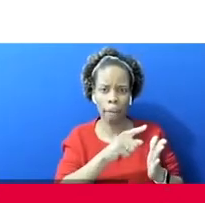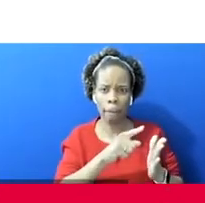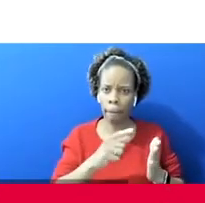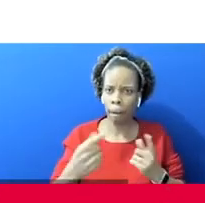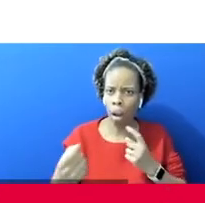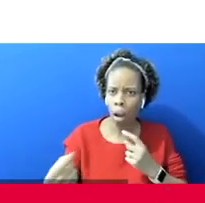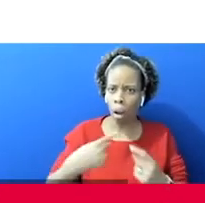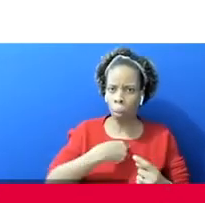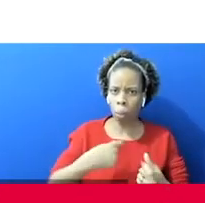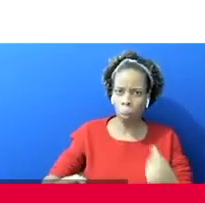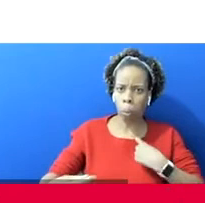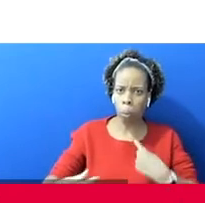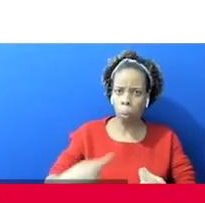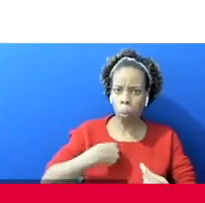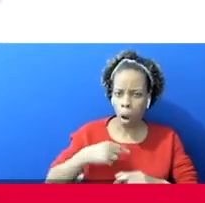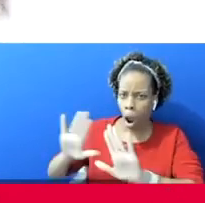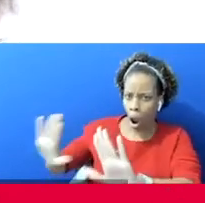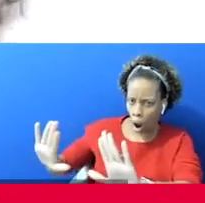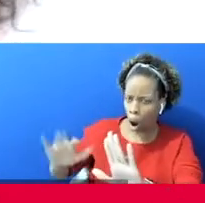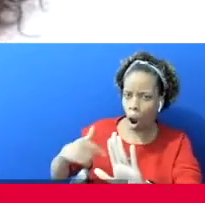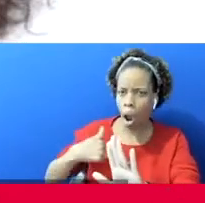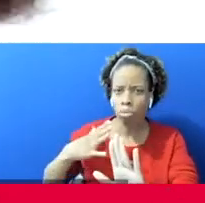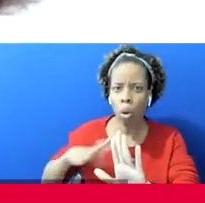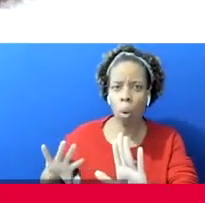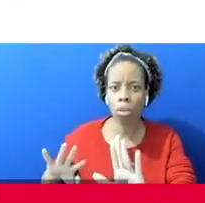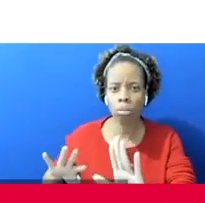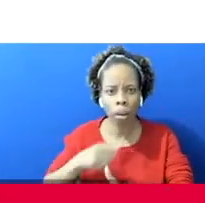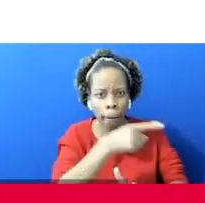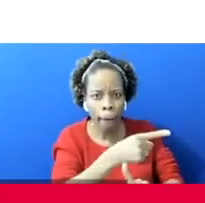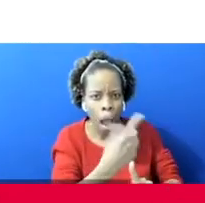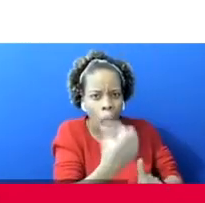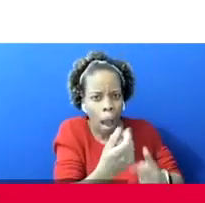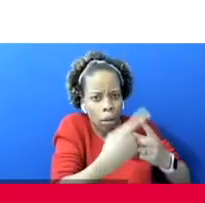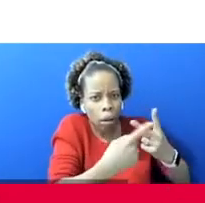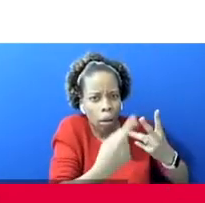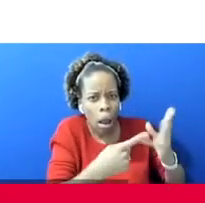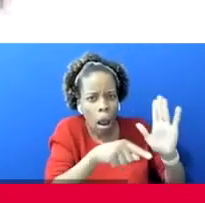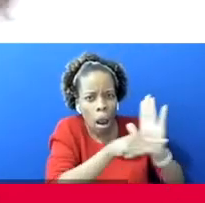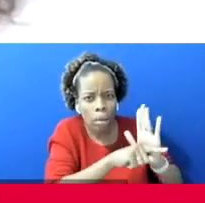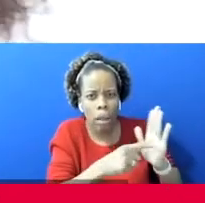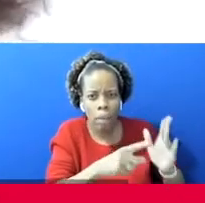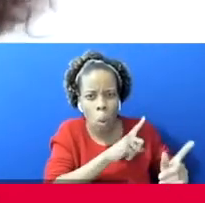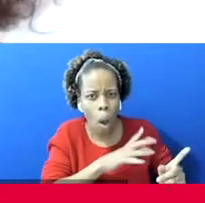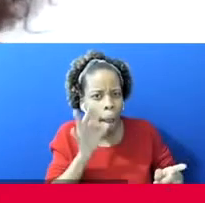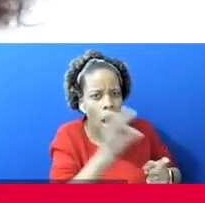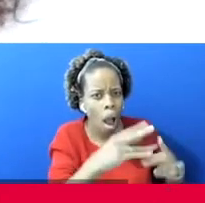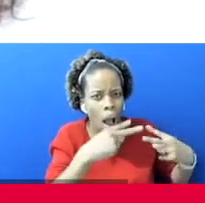that they have been called out on their misgivings and on their just like, what are you